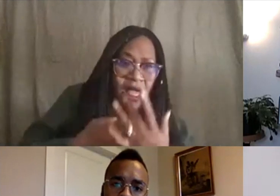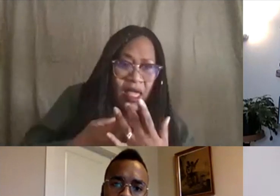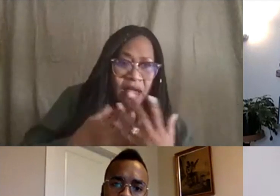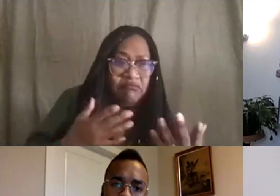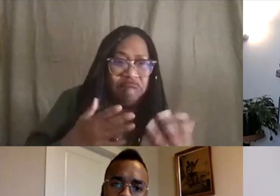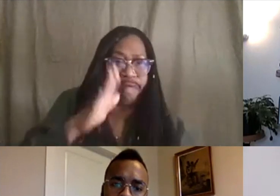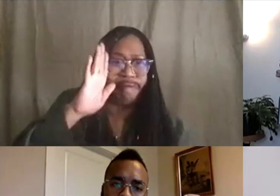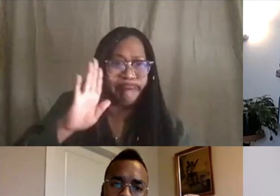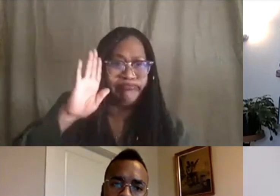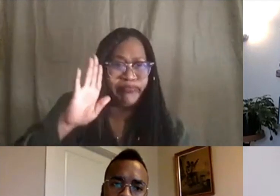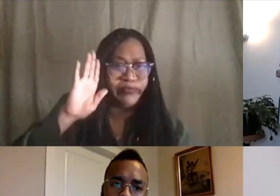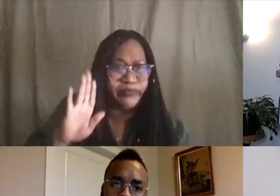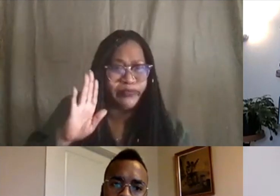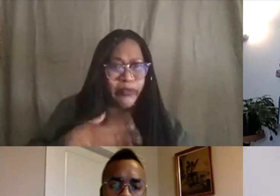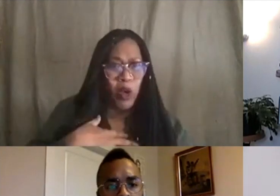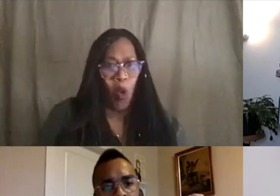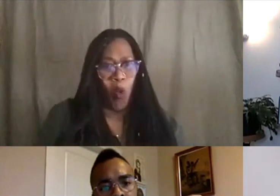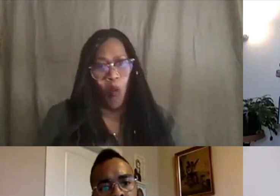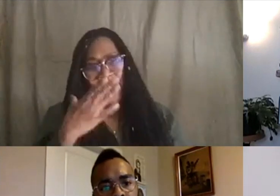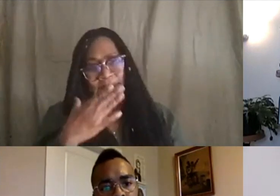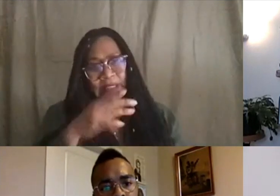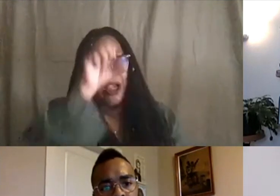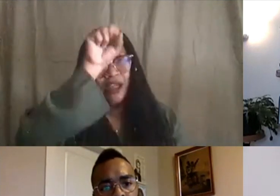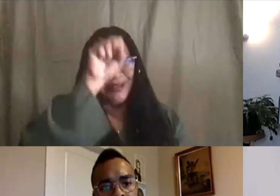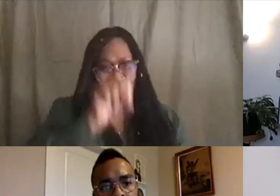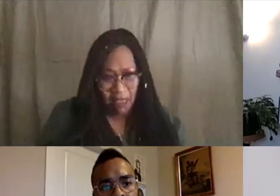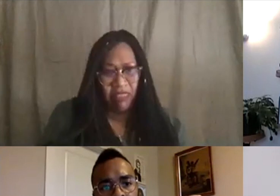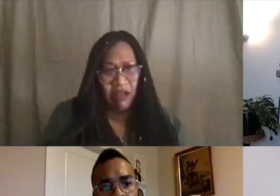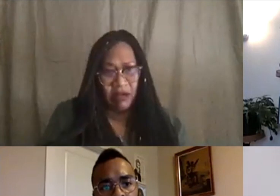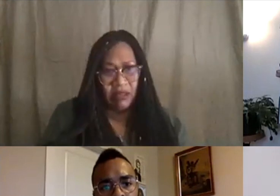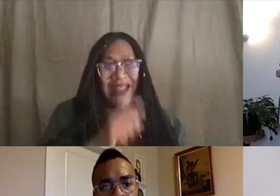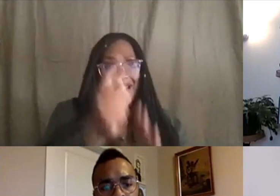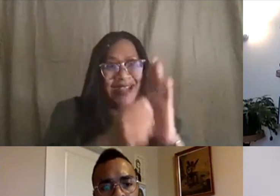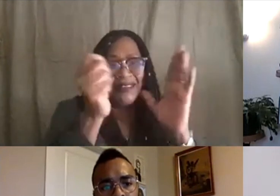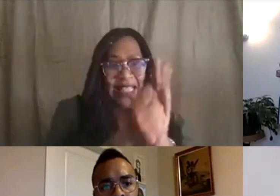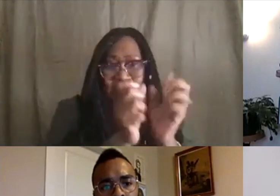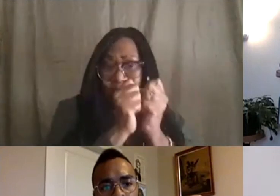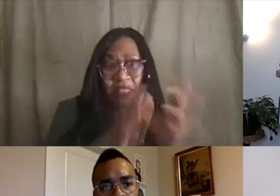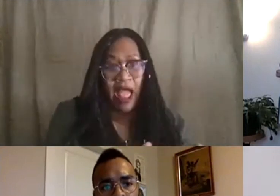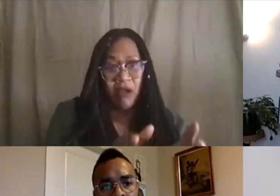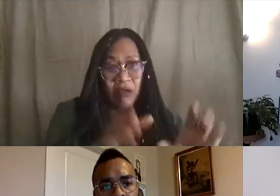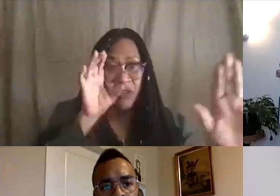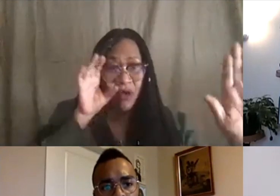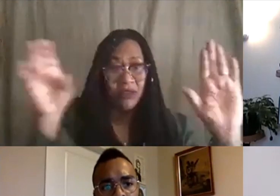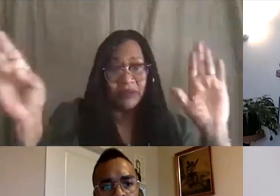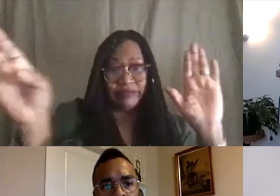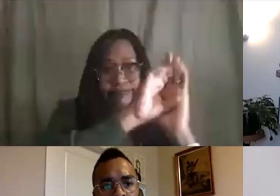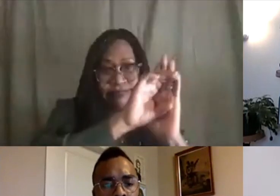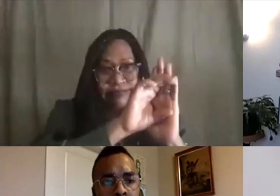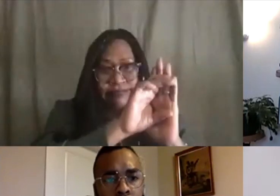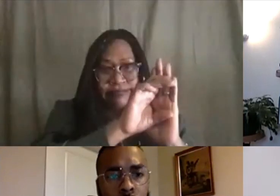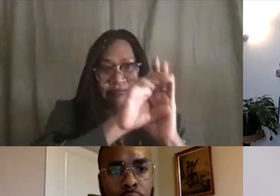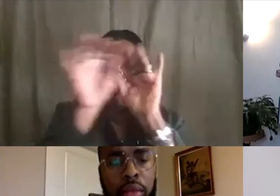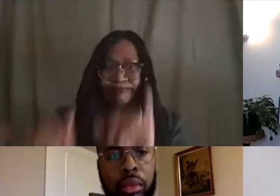early white Southern press and their role in lynching, even without images, there is usually the same kind of